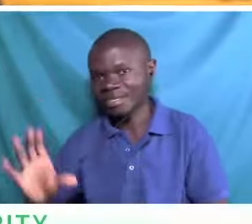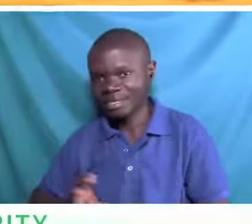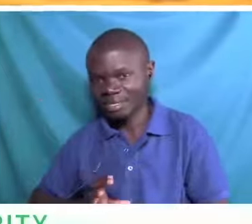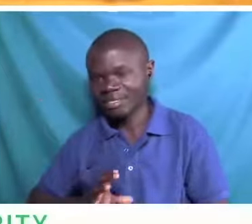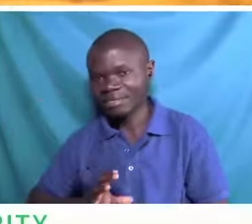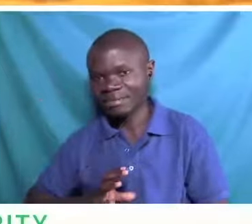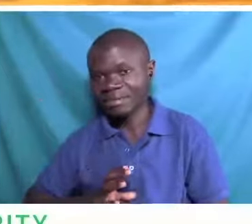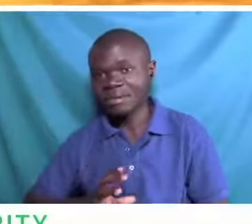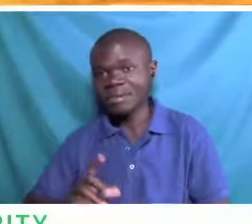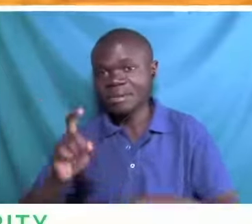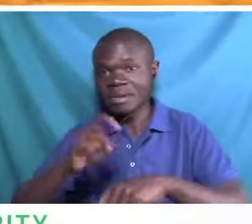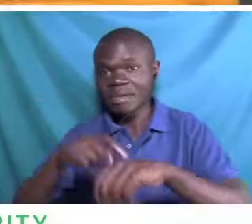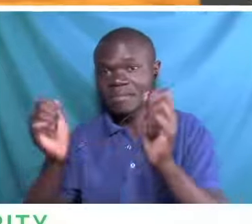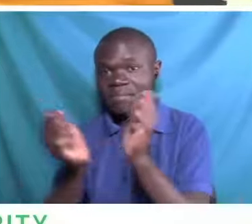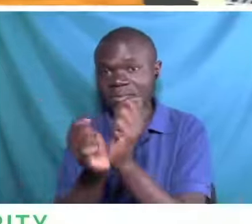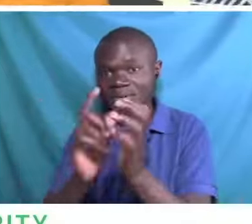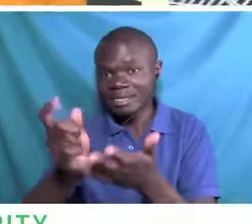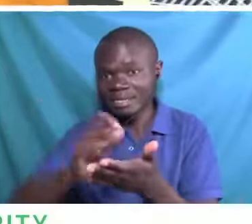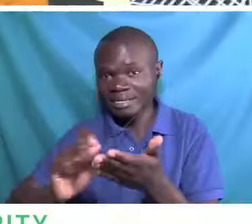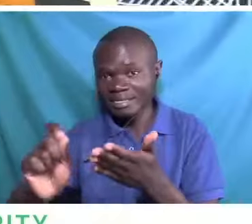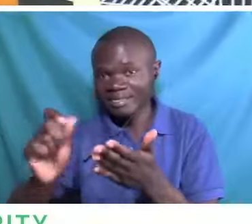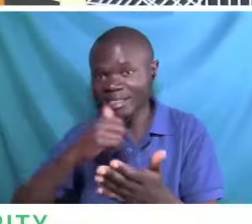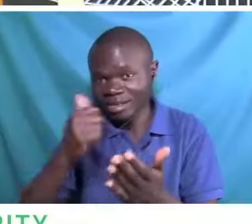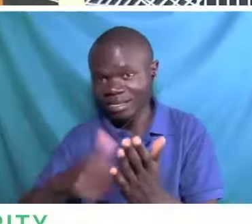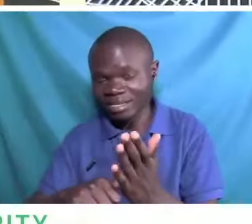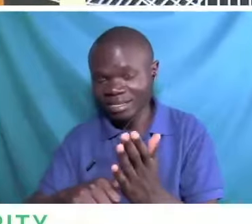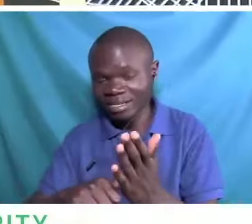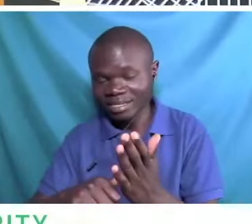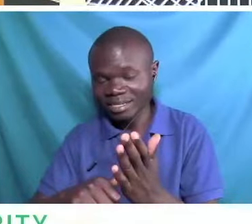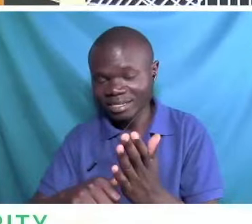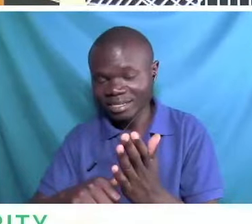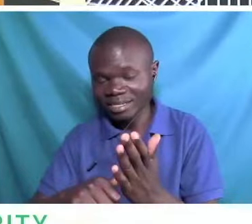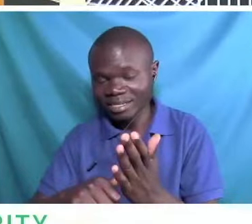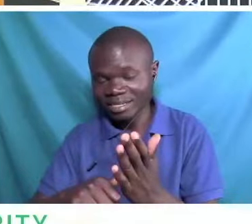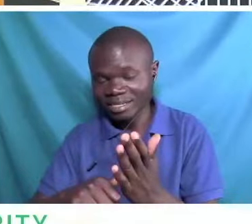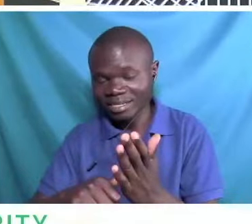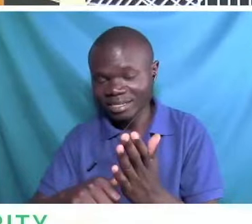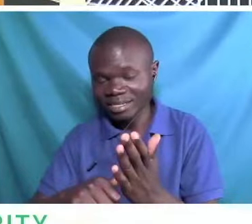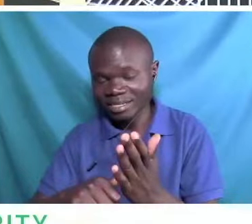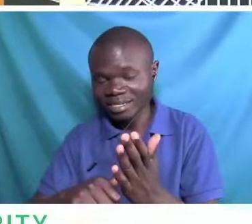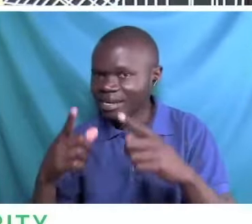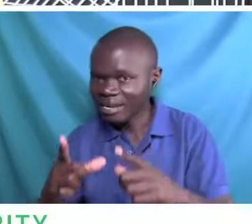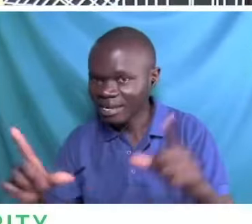When Paul writes this letter, he's telling the Colossians, hey, let Christ be seen in us.